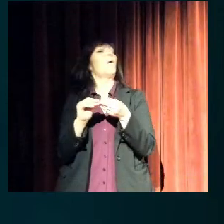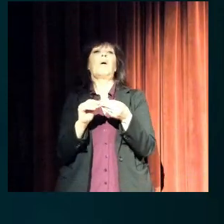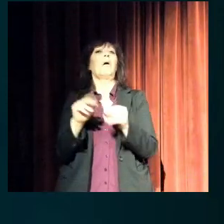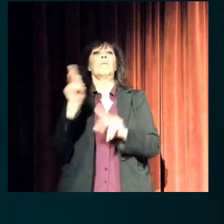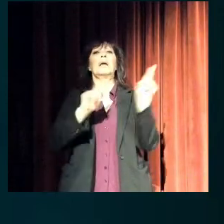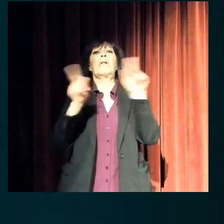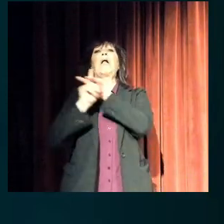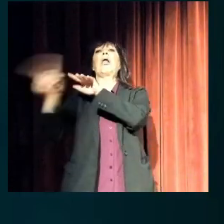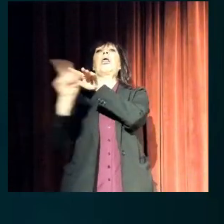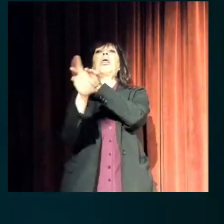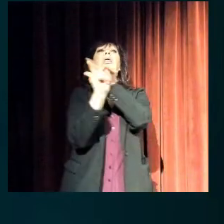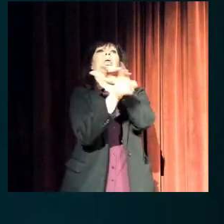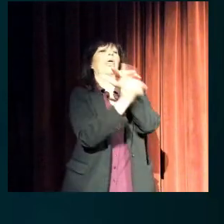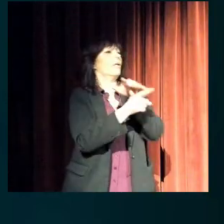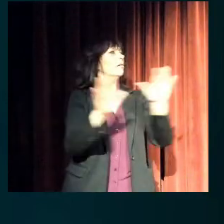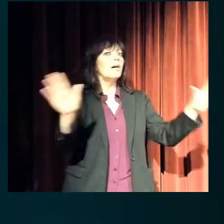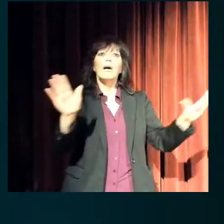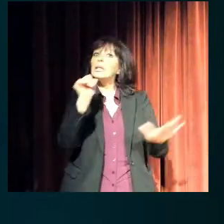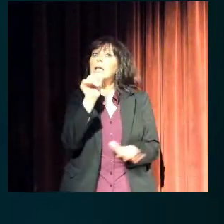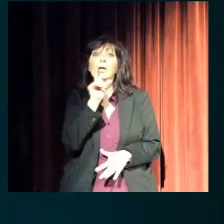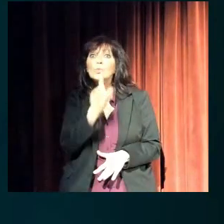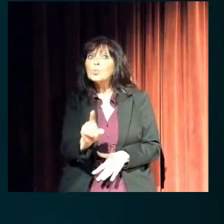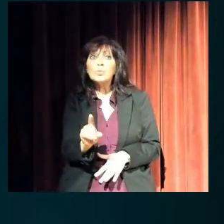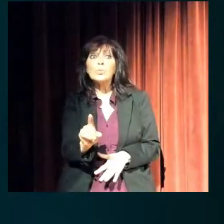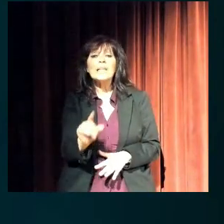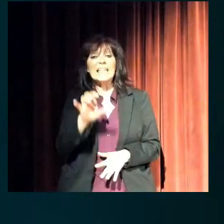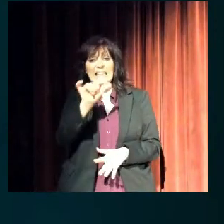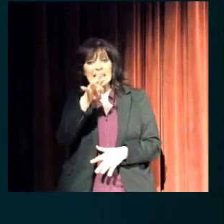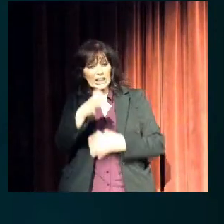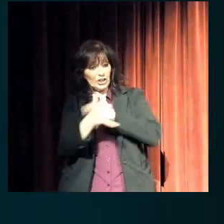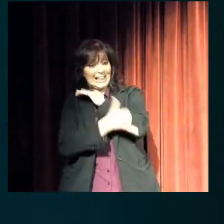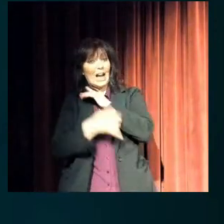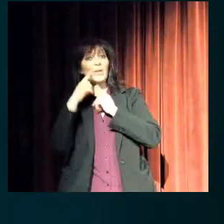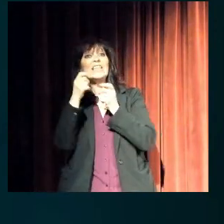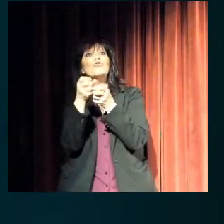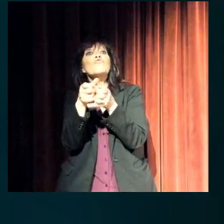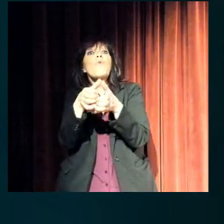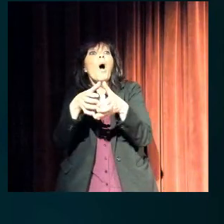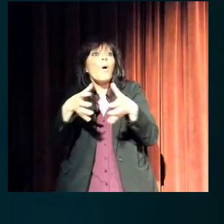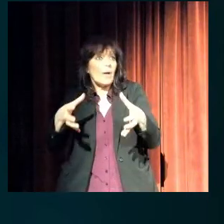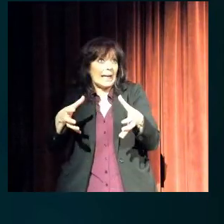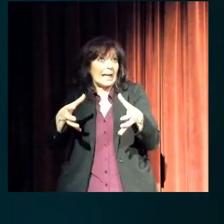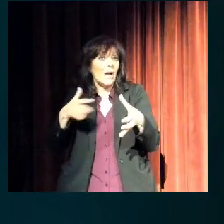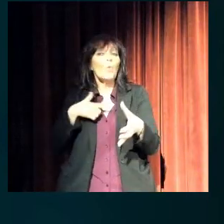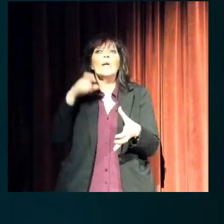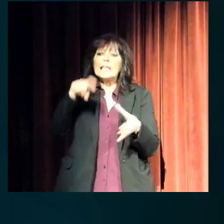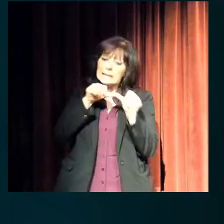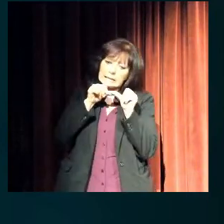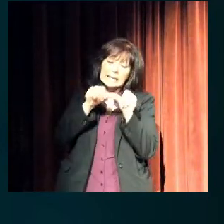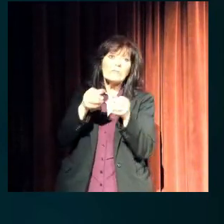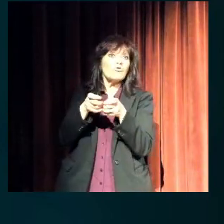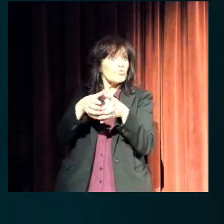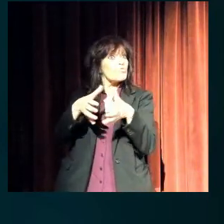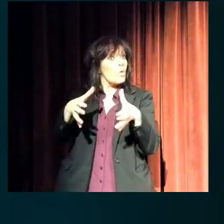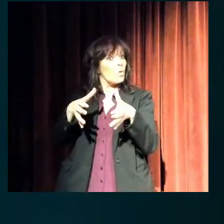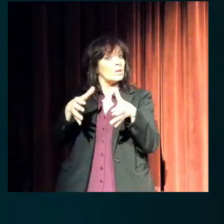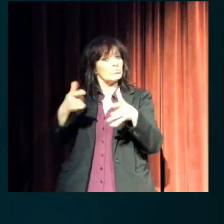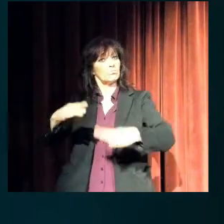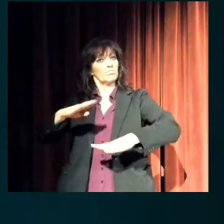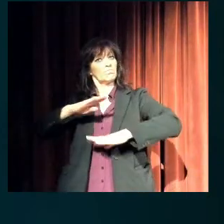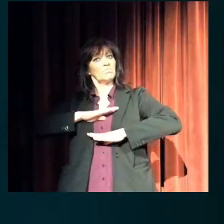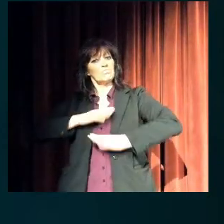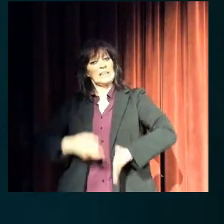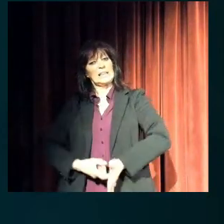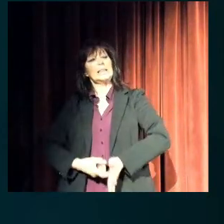our county. That is false. Erie County is growing, and we need to continue growing to meet the